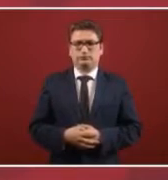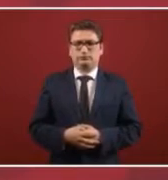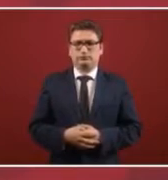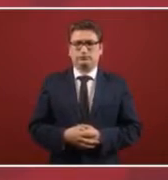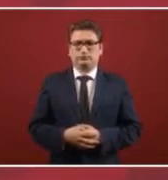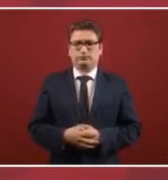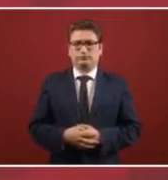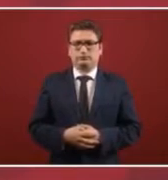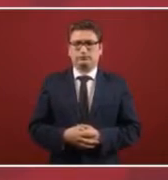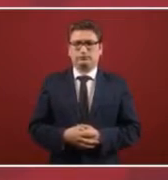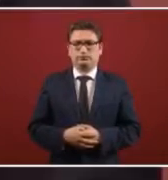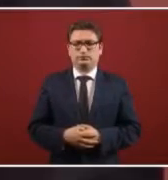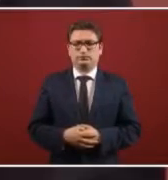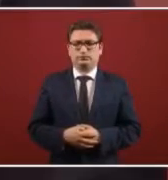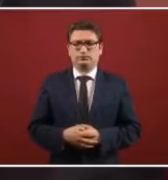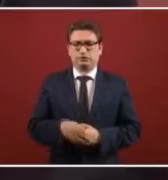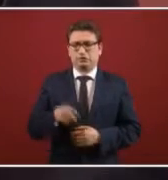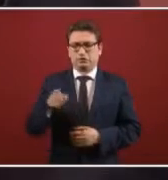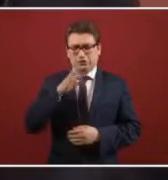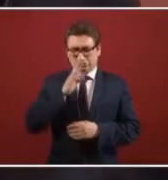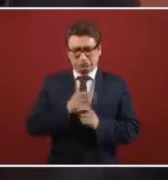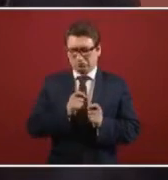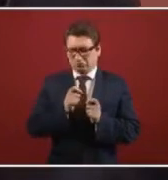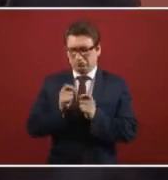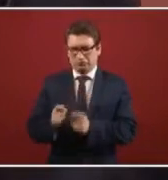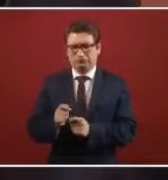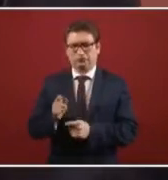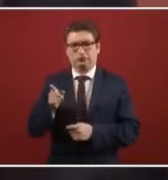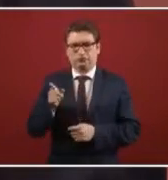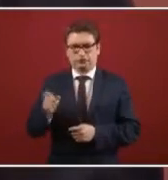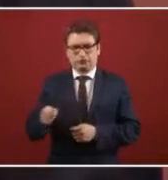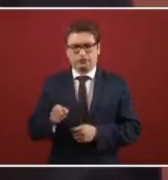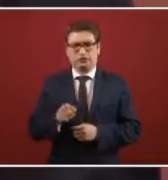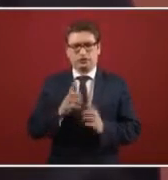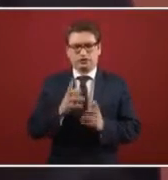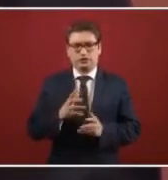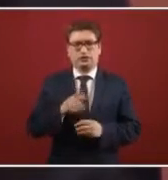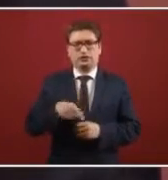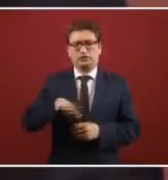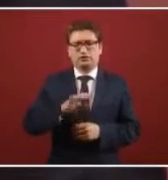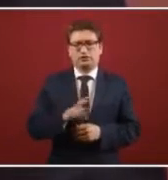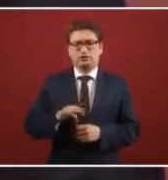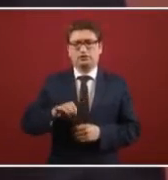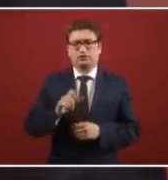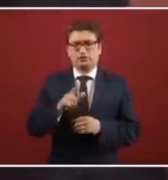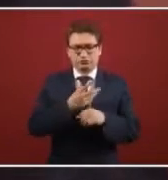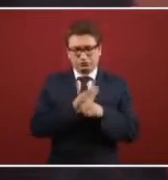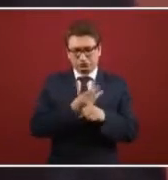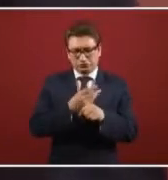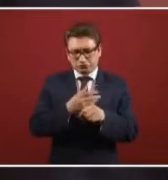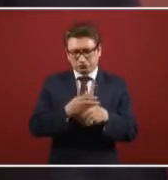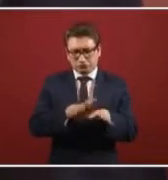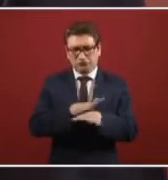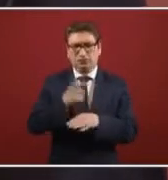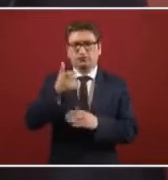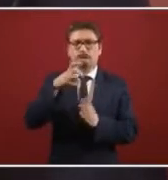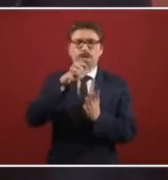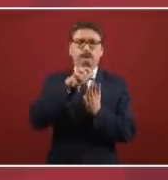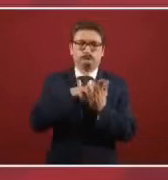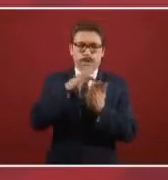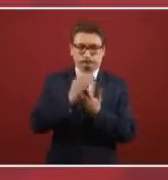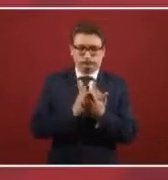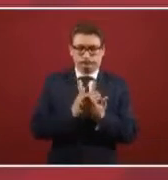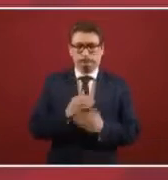Y se va a hacer nada más un ajuste And they will just be making an de adjustment austeridad that there